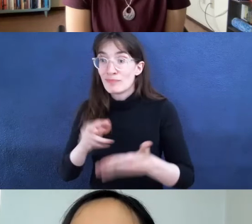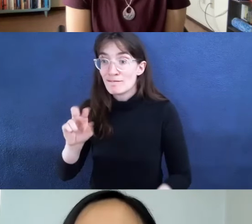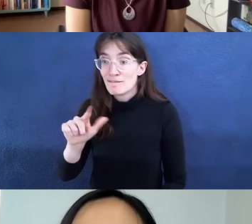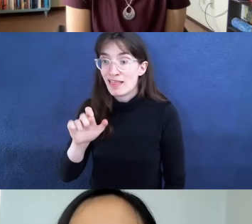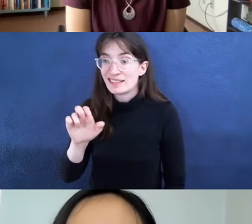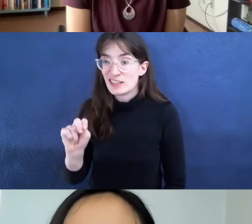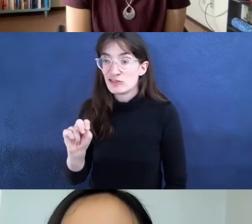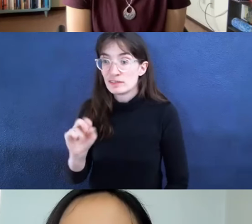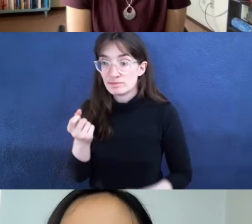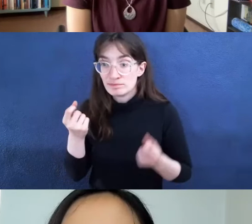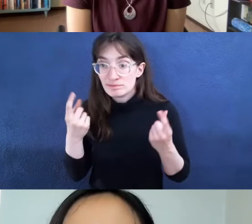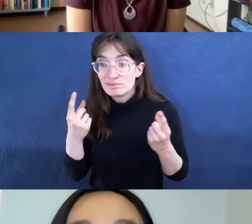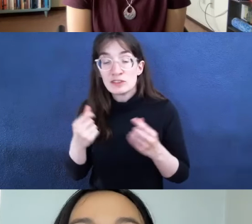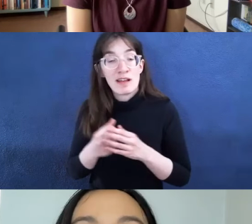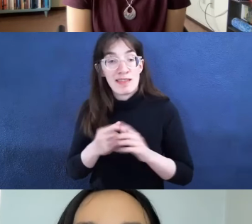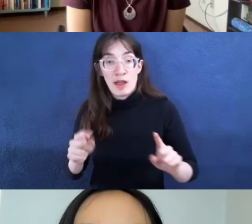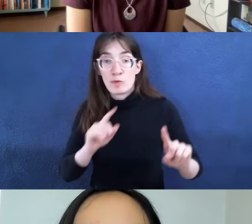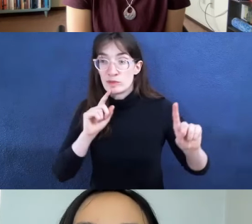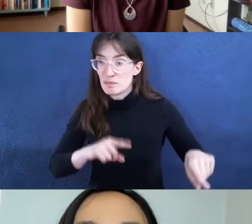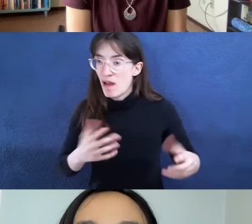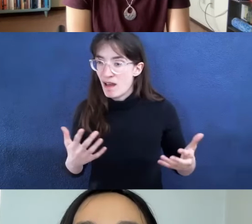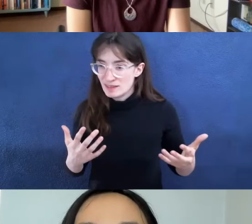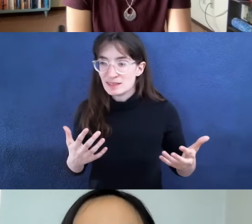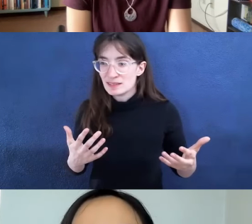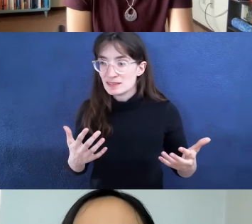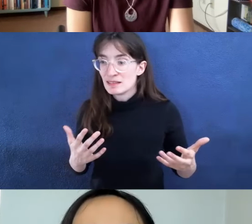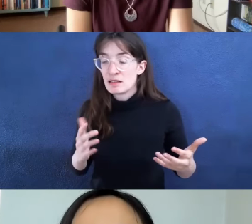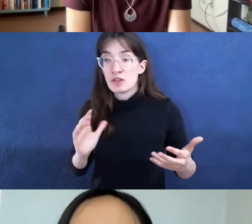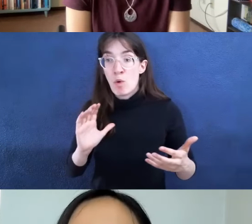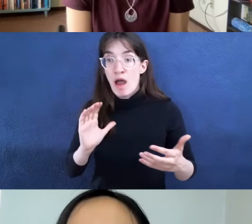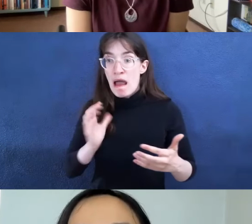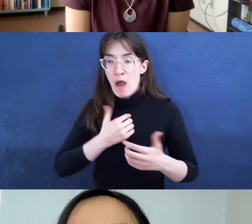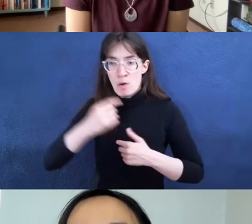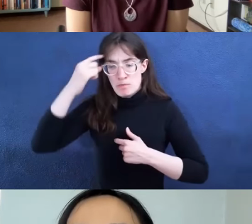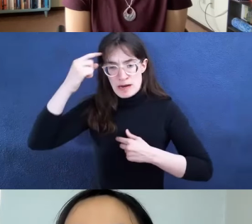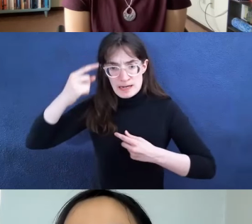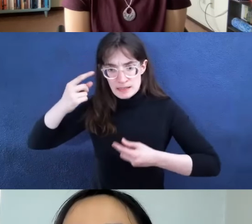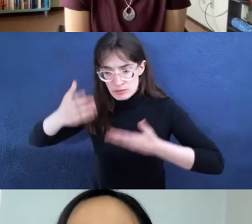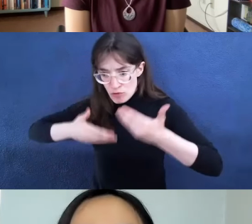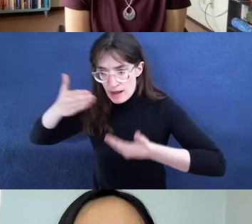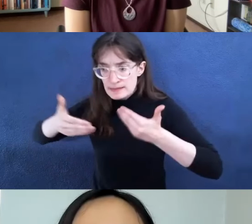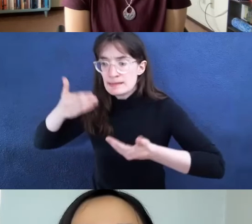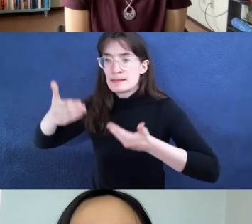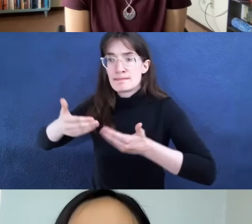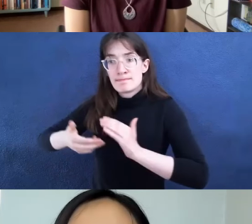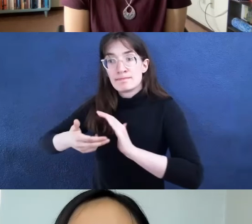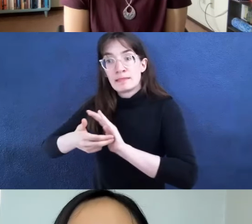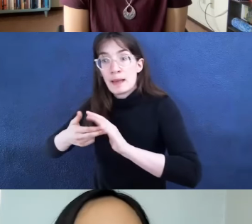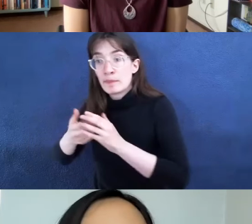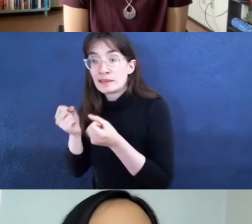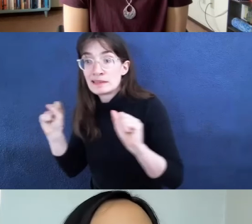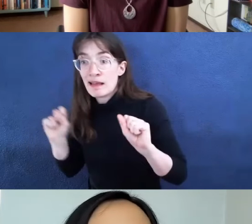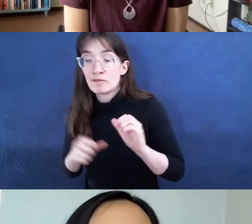a response in which it's more of a reaction to what our brain is processing and labeling as safe or not.